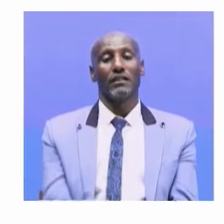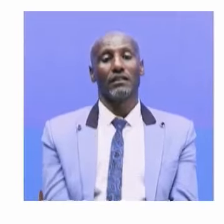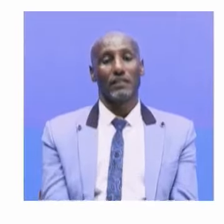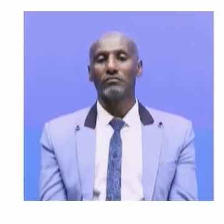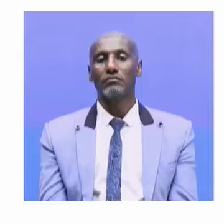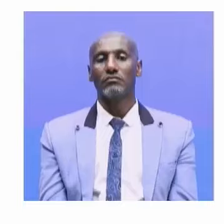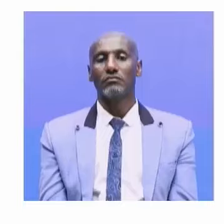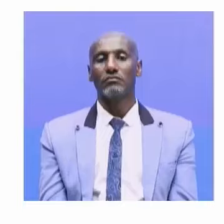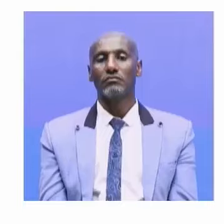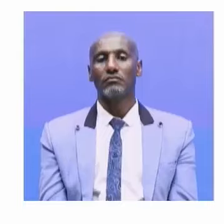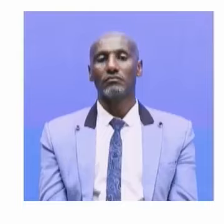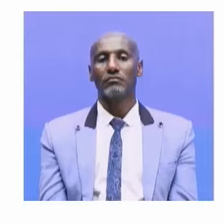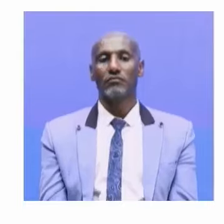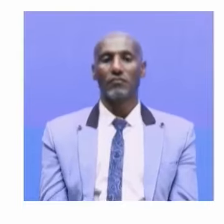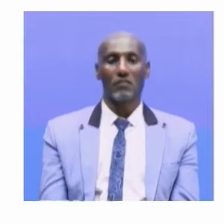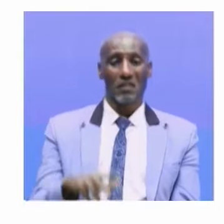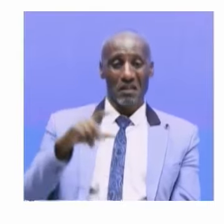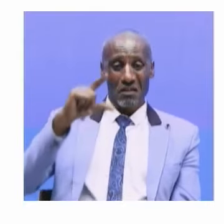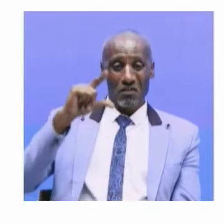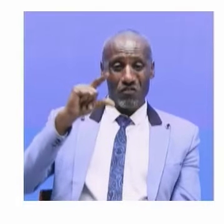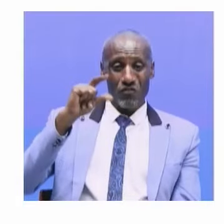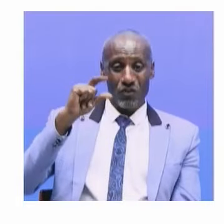1. Fill